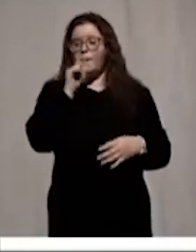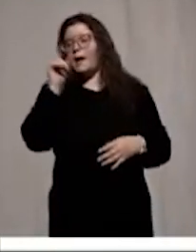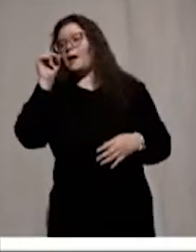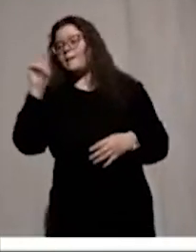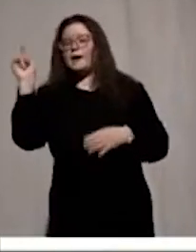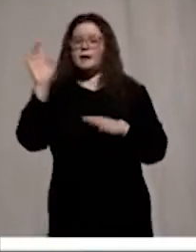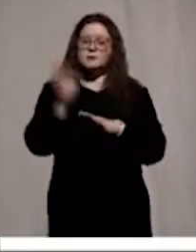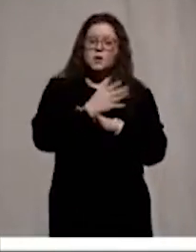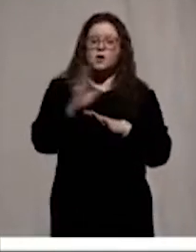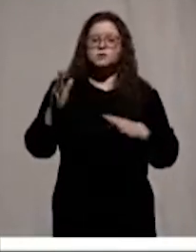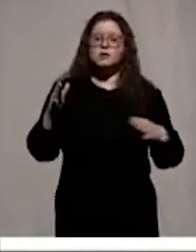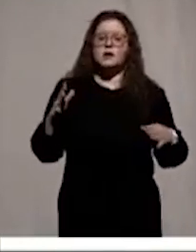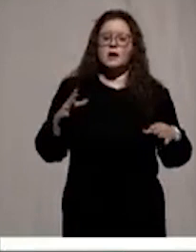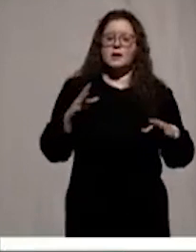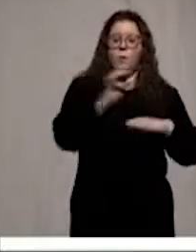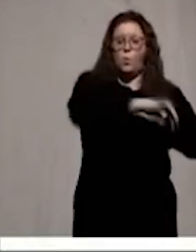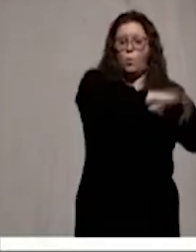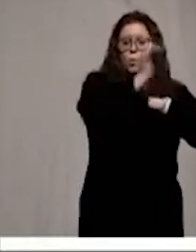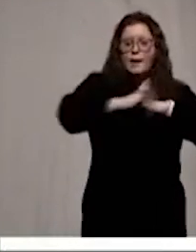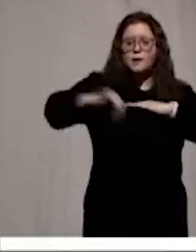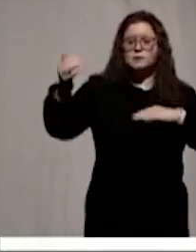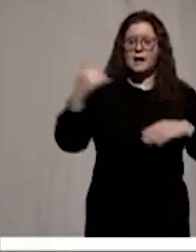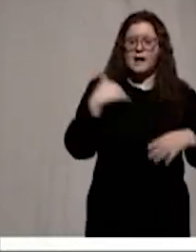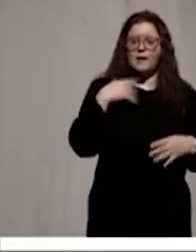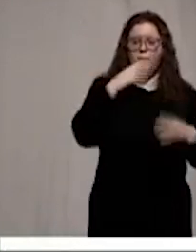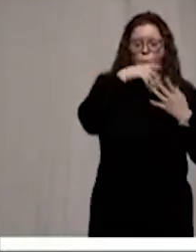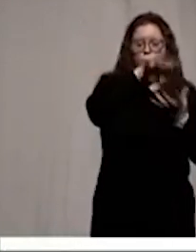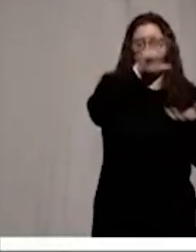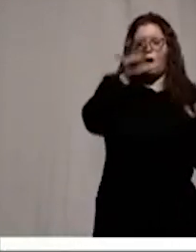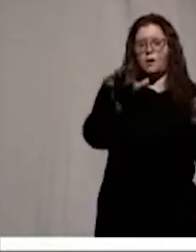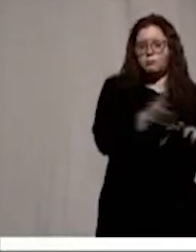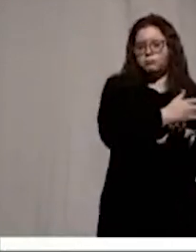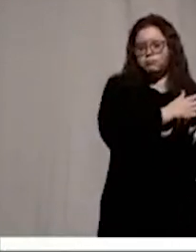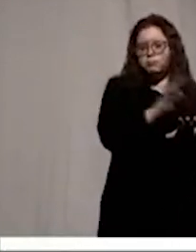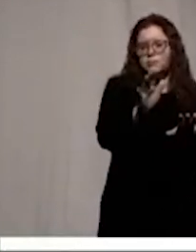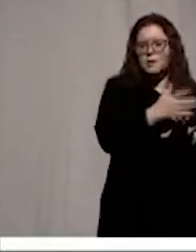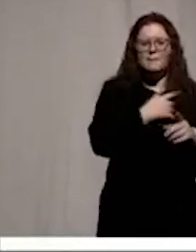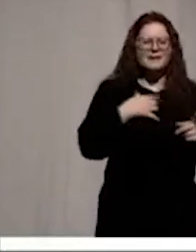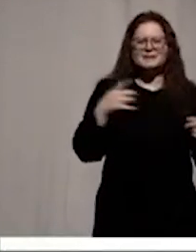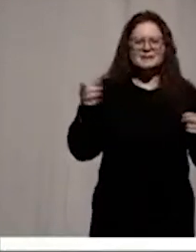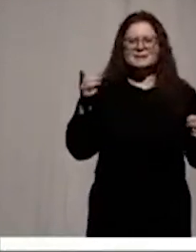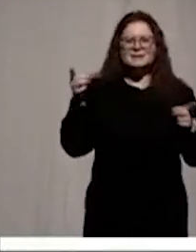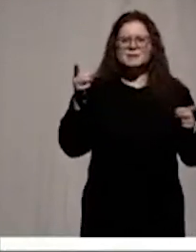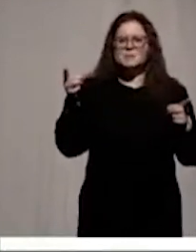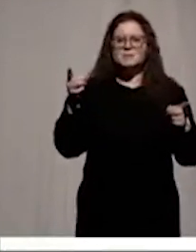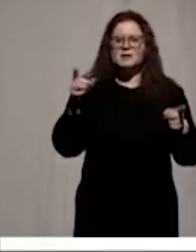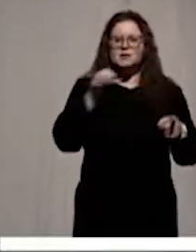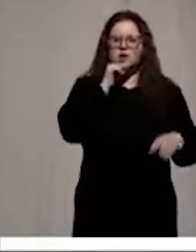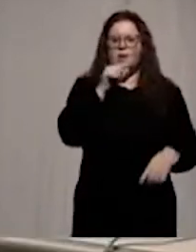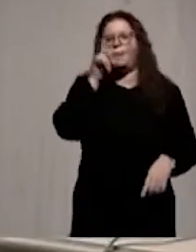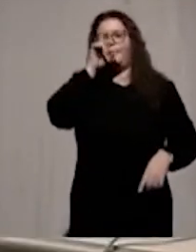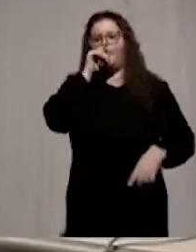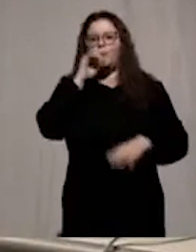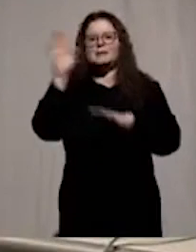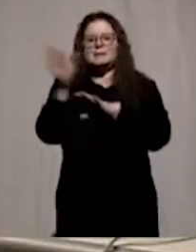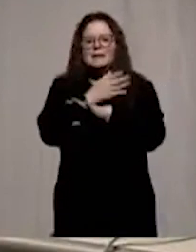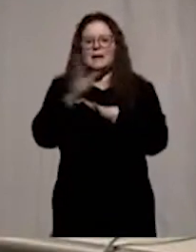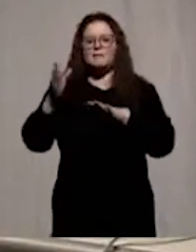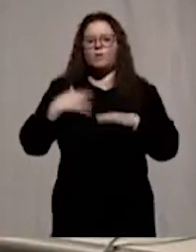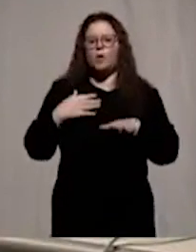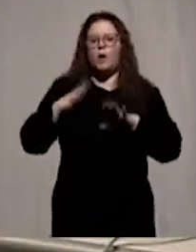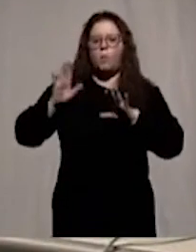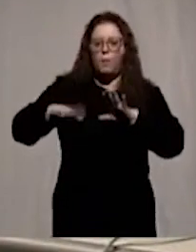songs, but none of those creatures have an actual internal rhythm. If you listen to their songs, it's not like, you know, that parrot's not singing on a 4/4 beat or